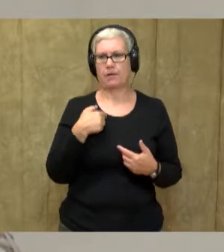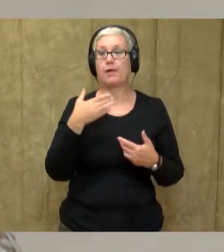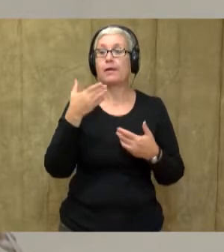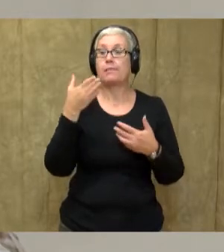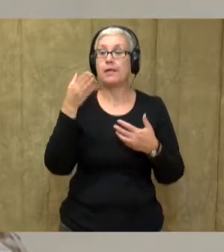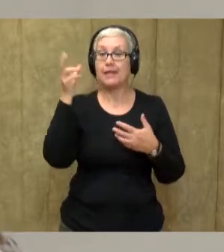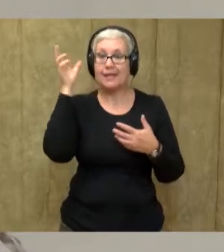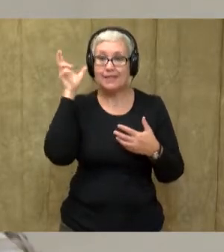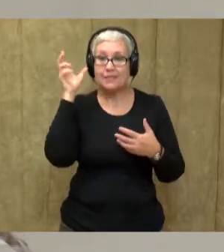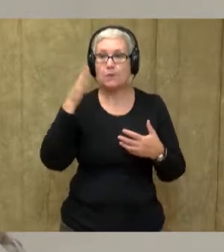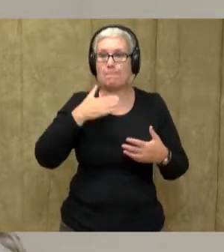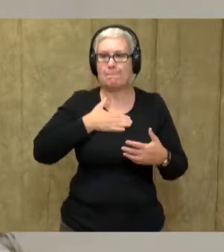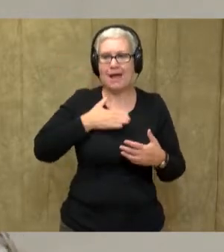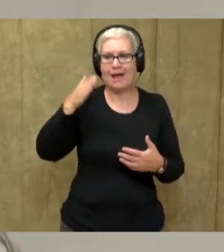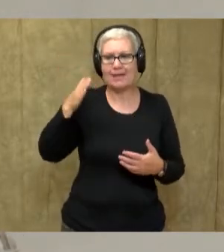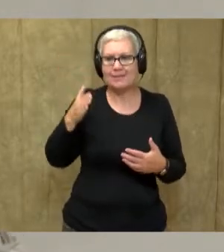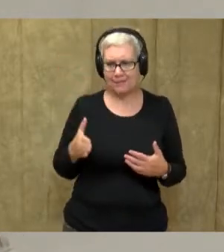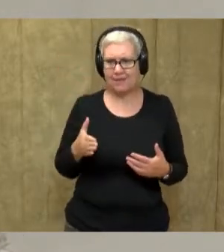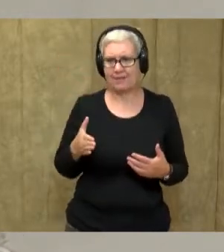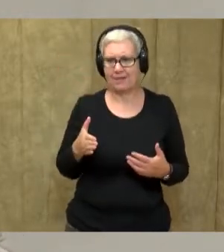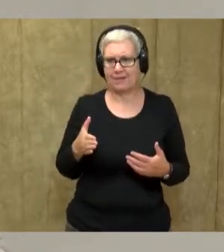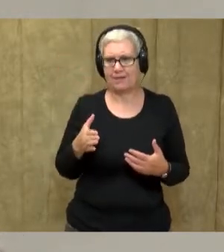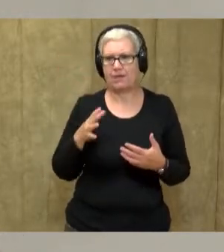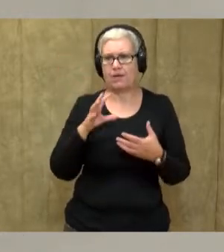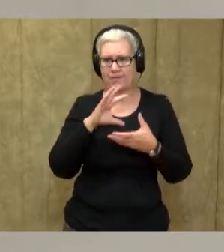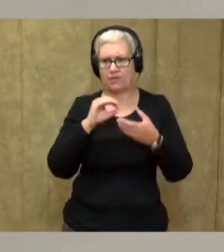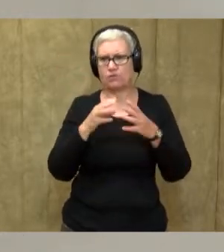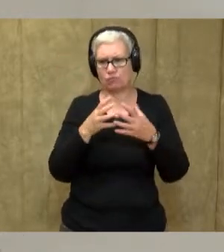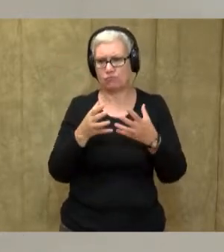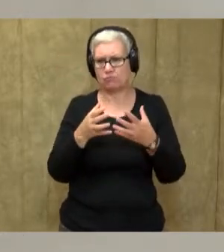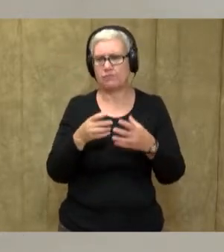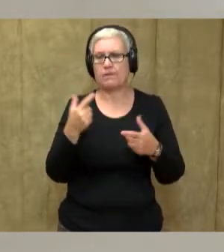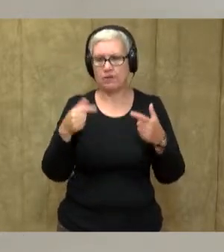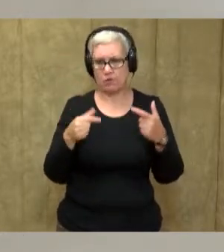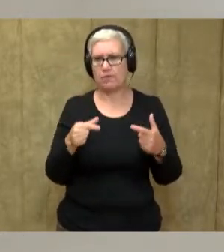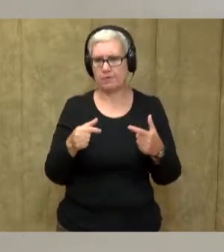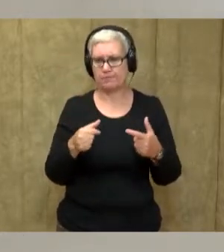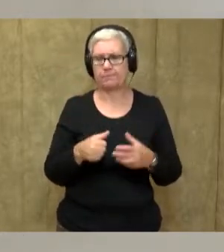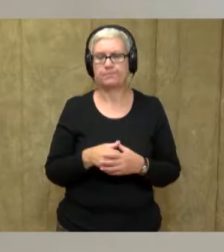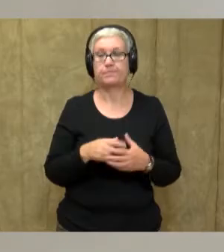it. Okay? That's the purpose of argument. And then the last